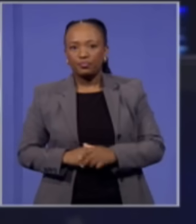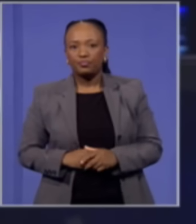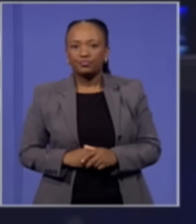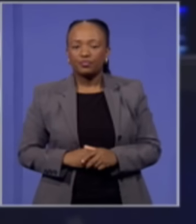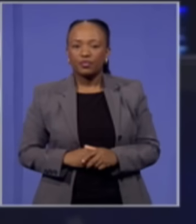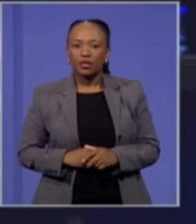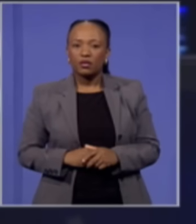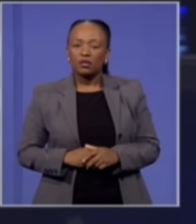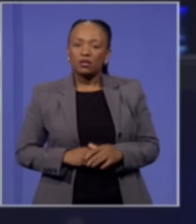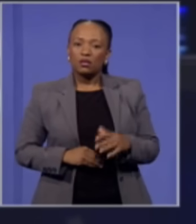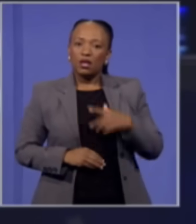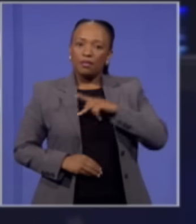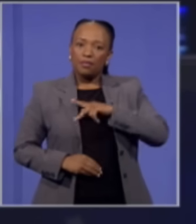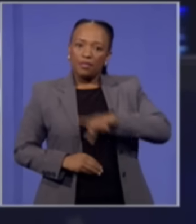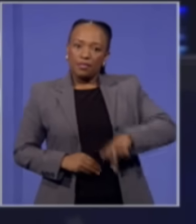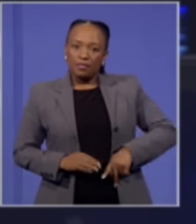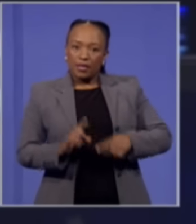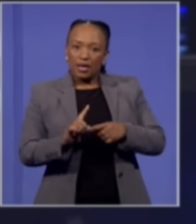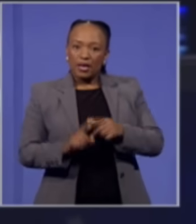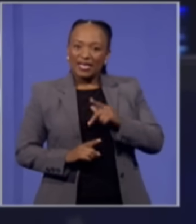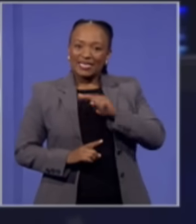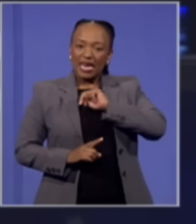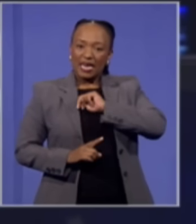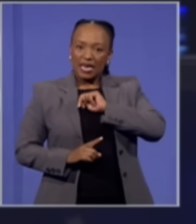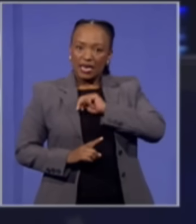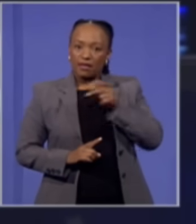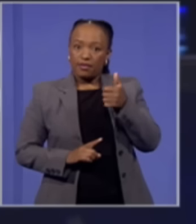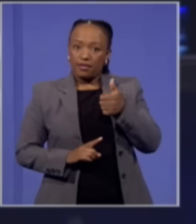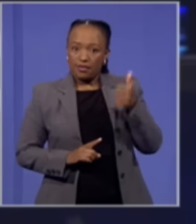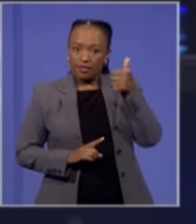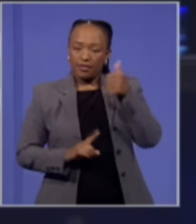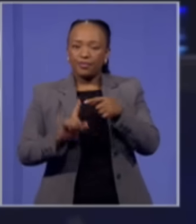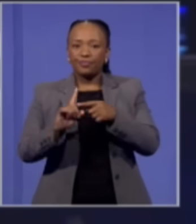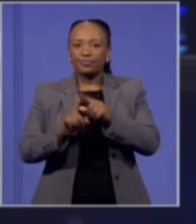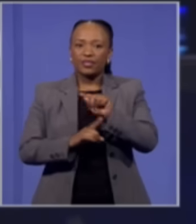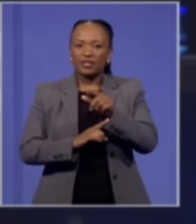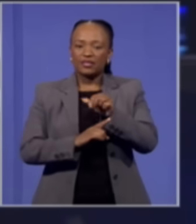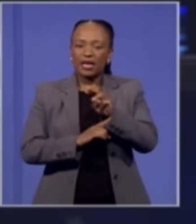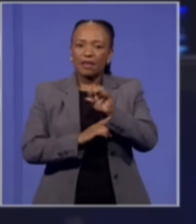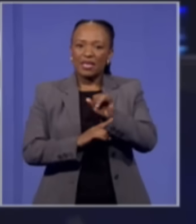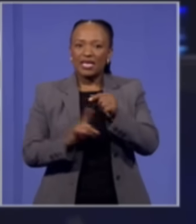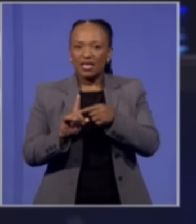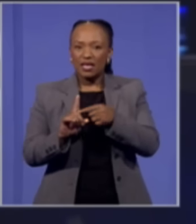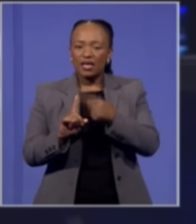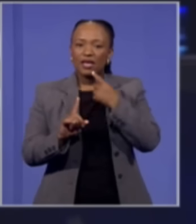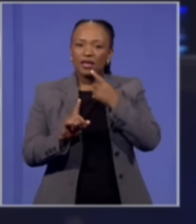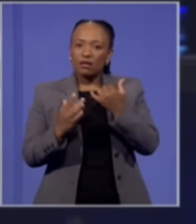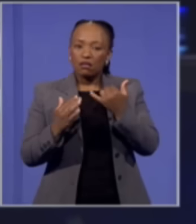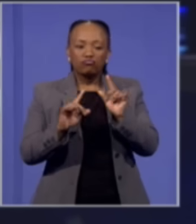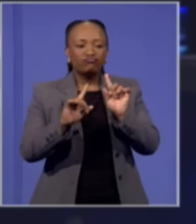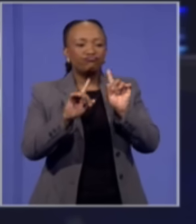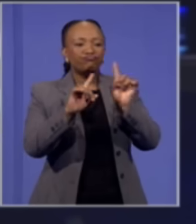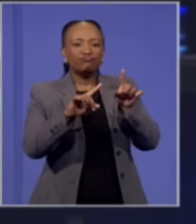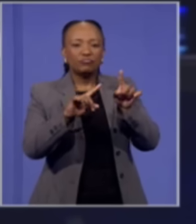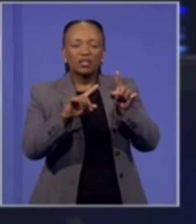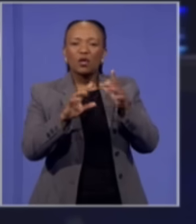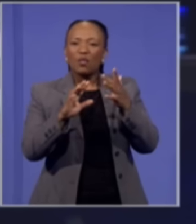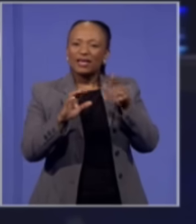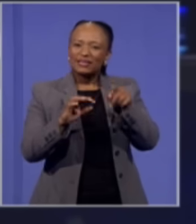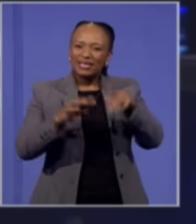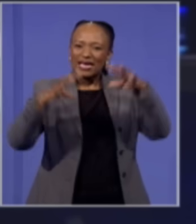Tonakgolo ya KwaZulu-Natal Tamintuli e re hona le mehato e ntseng e latelwa ho ya lekola maemo a tshenyo a bakilweng